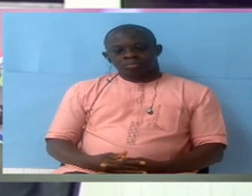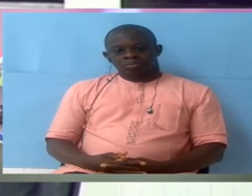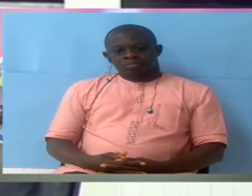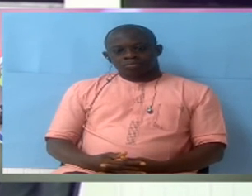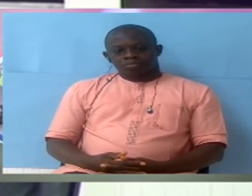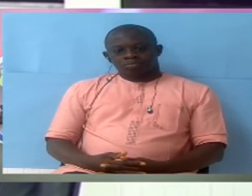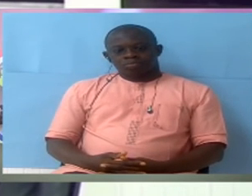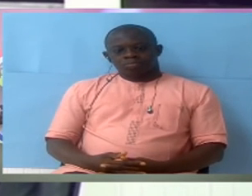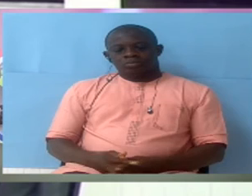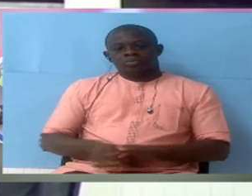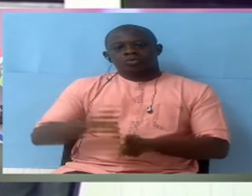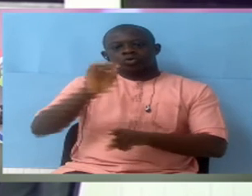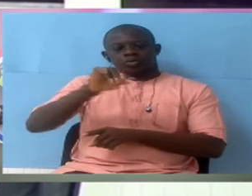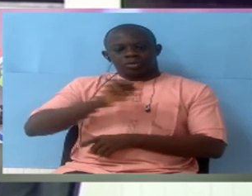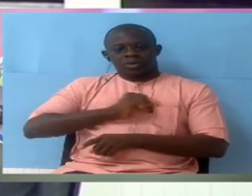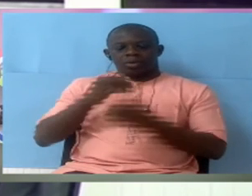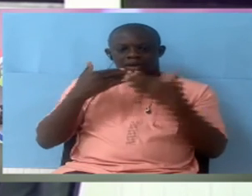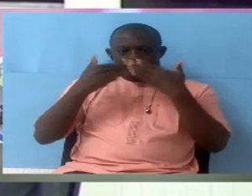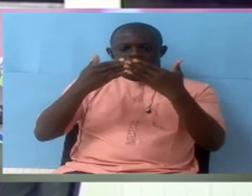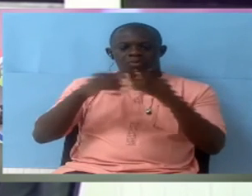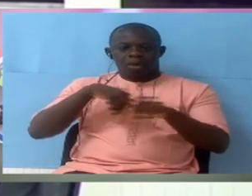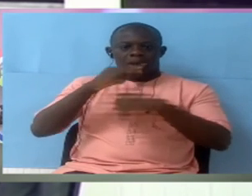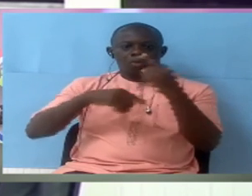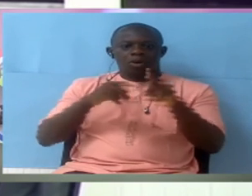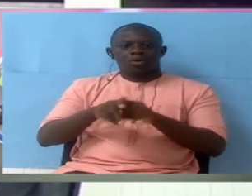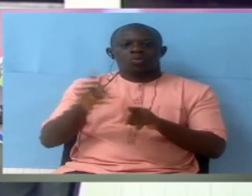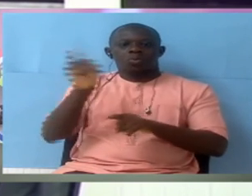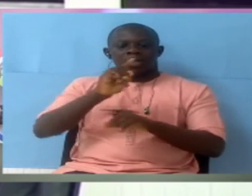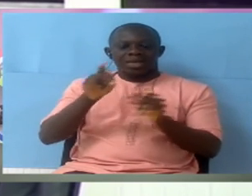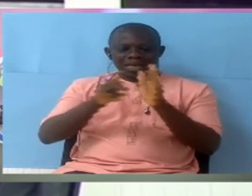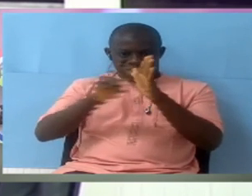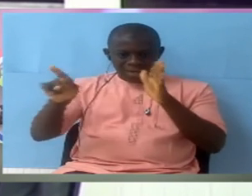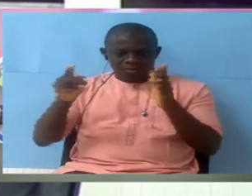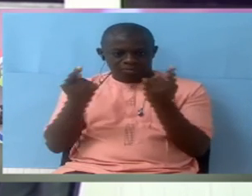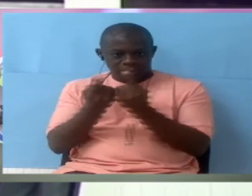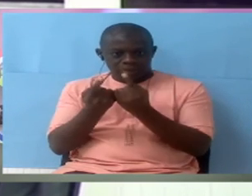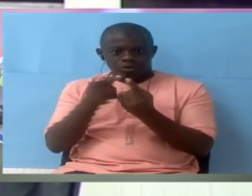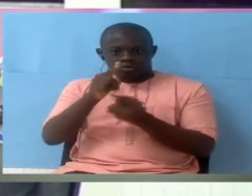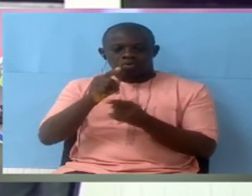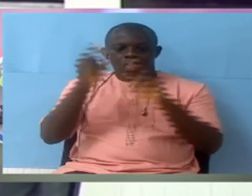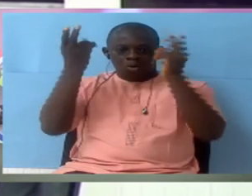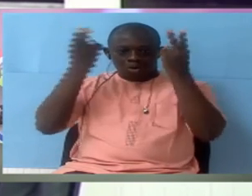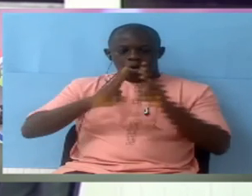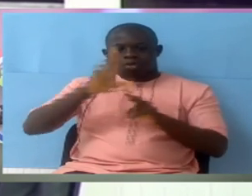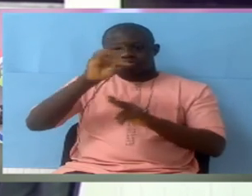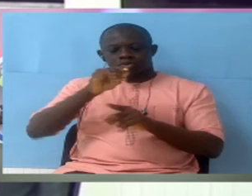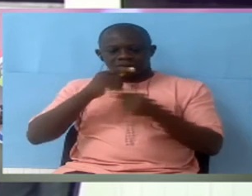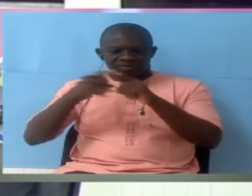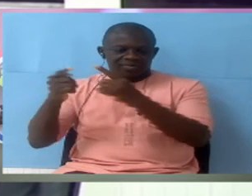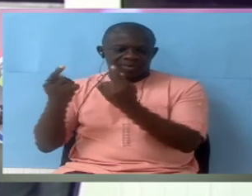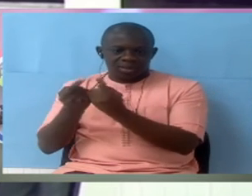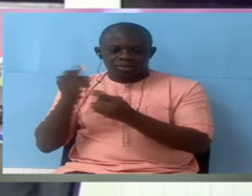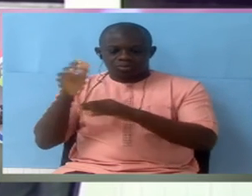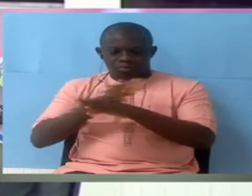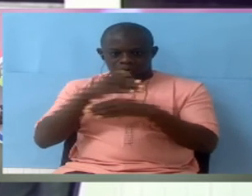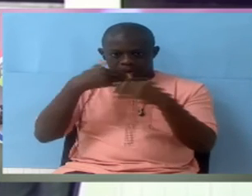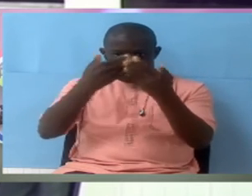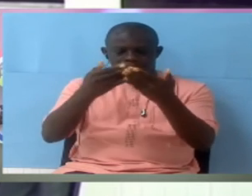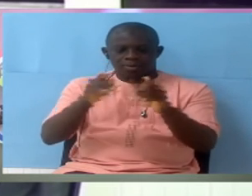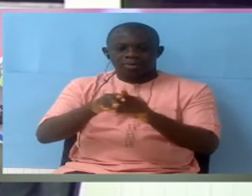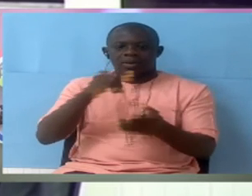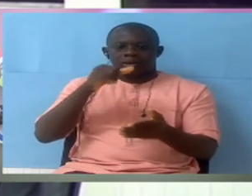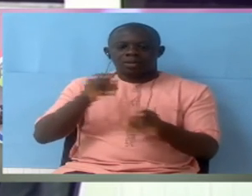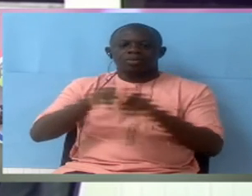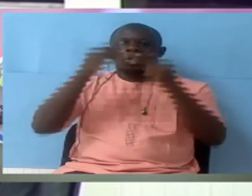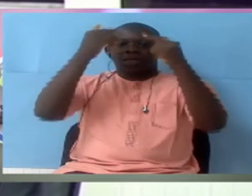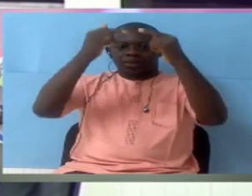He tell you the offenses that you are accused of before giving you the cautionary statement? Ndax waxon na